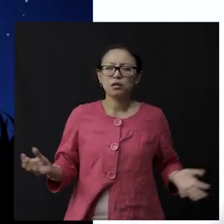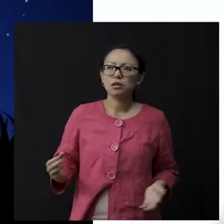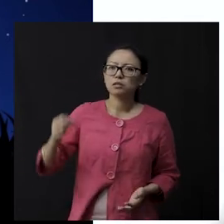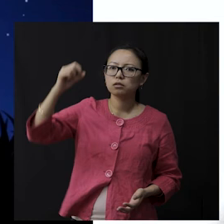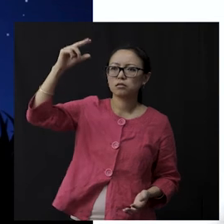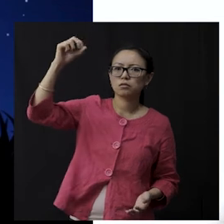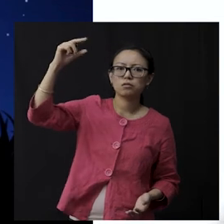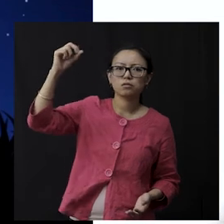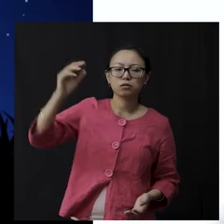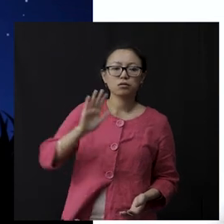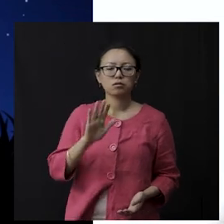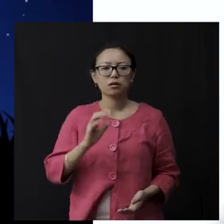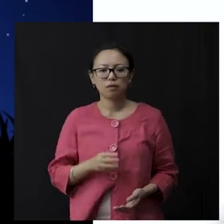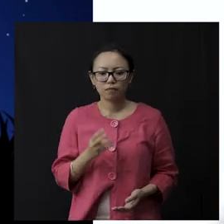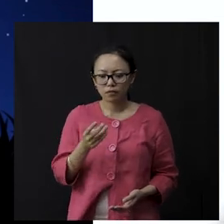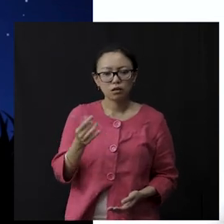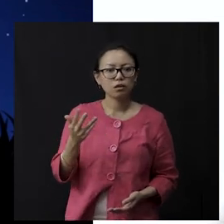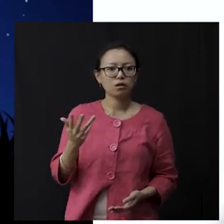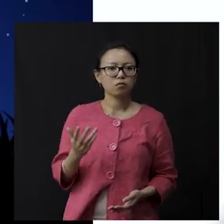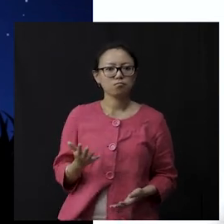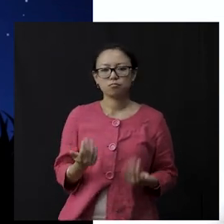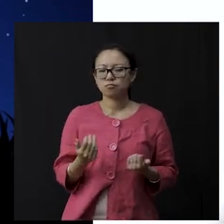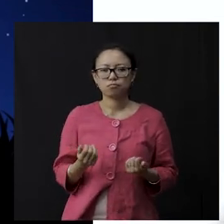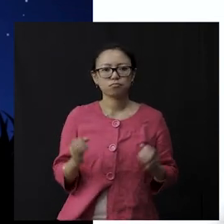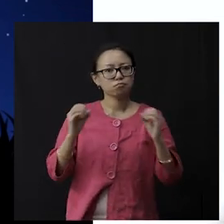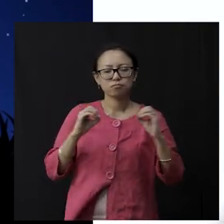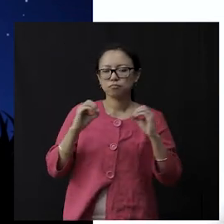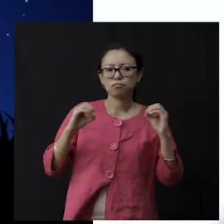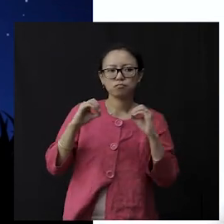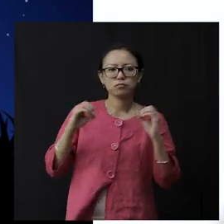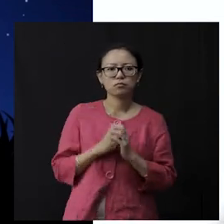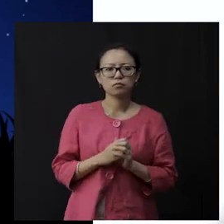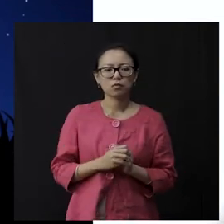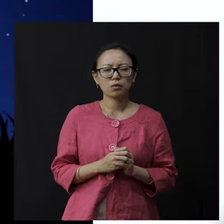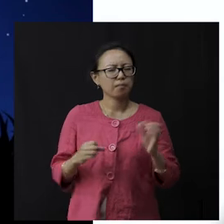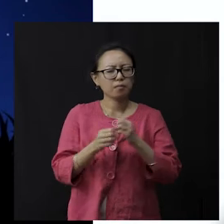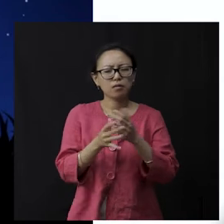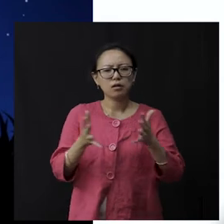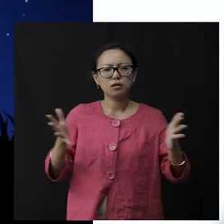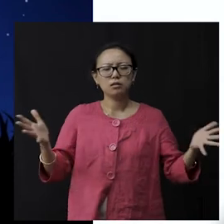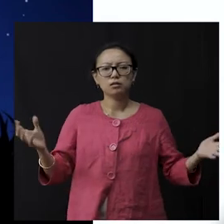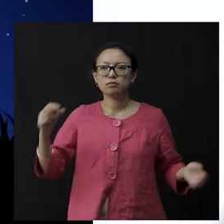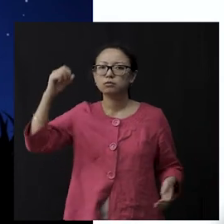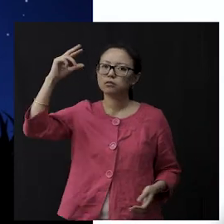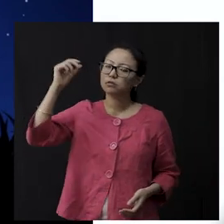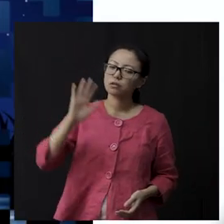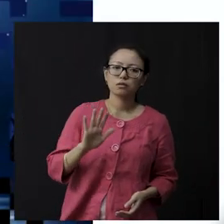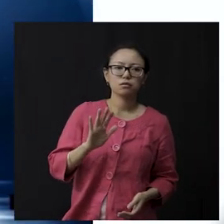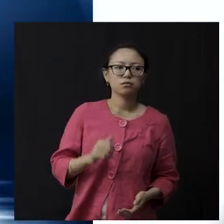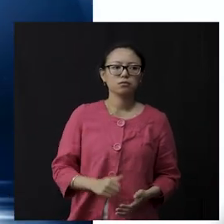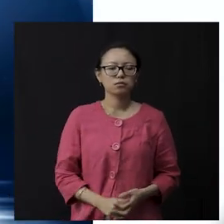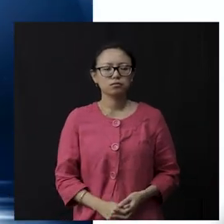no? You cannot count the stars in the sky. There are so many, thousands and millions of stars. Okay?